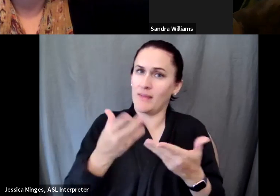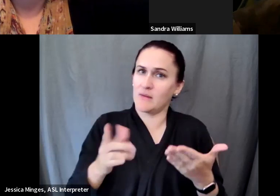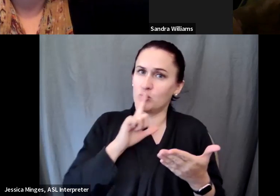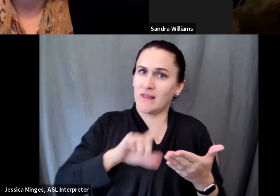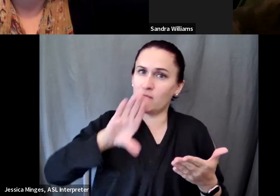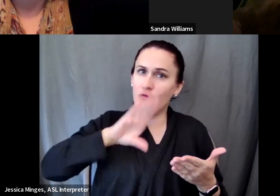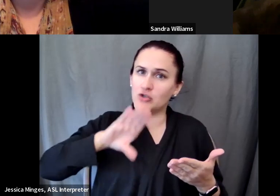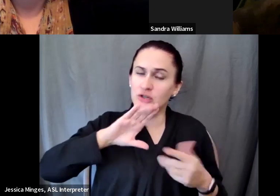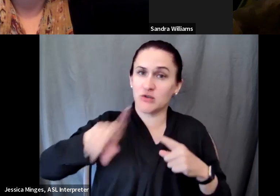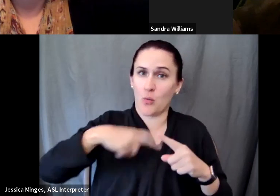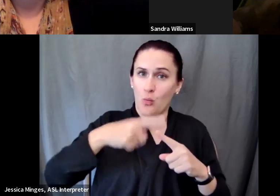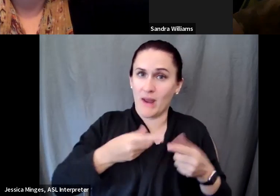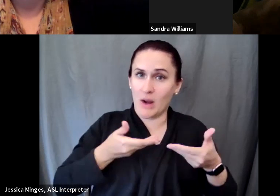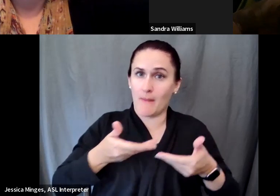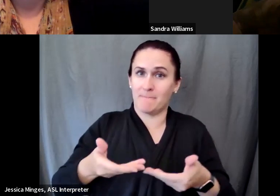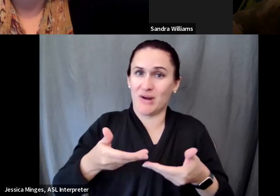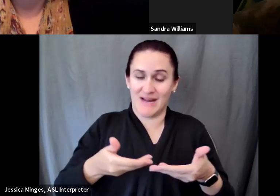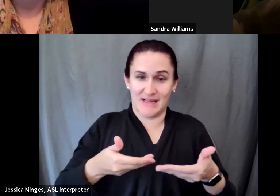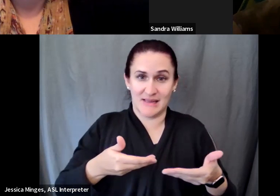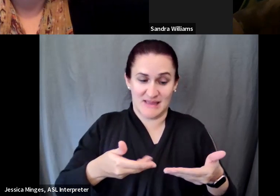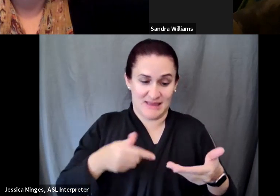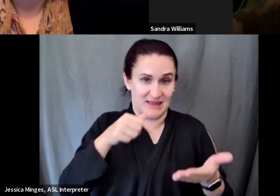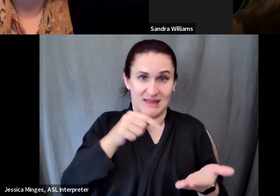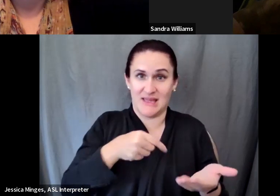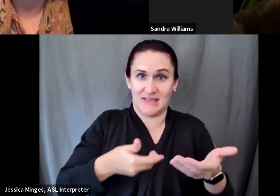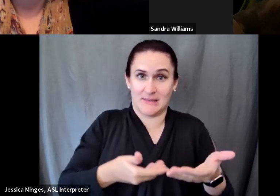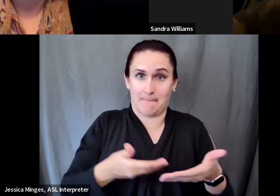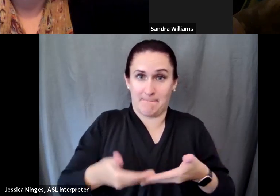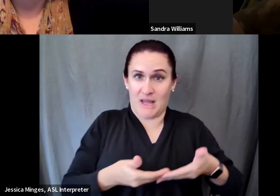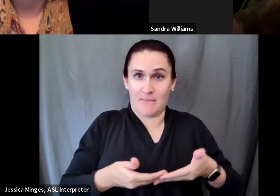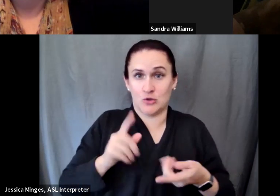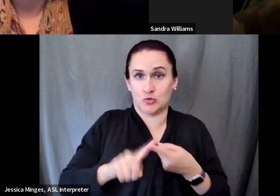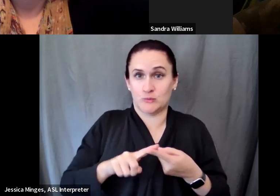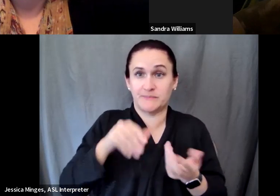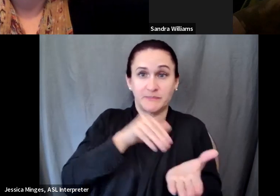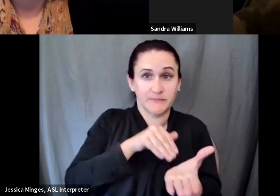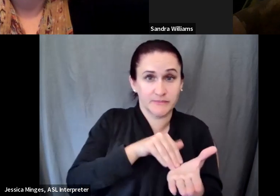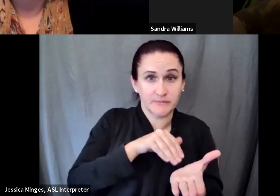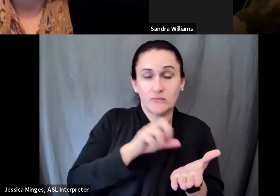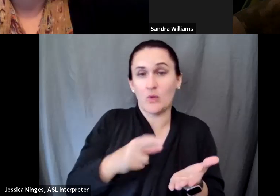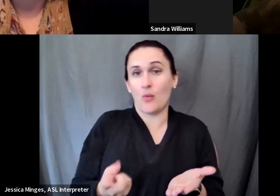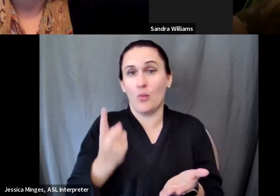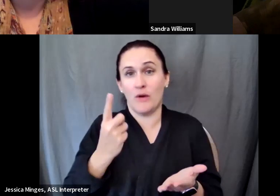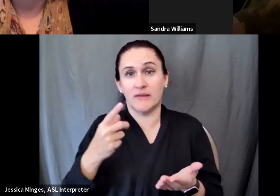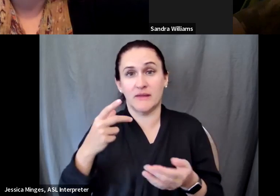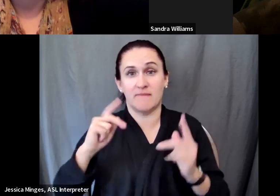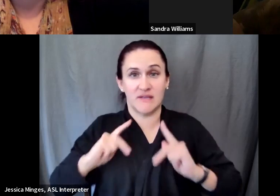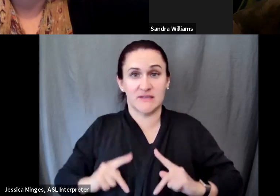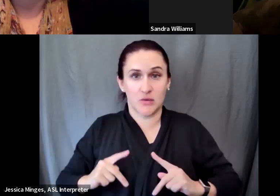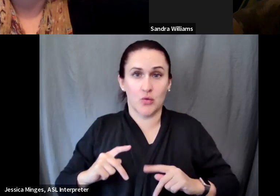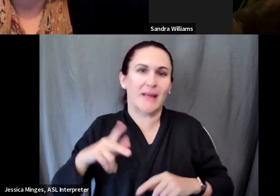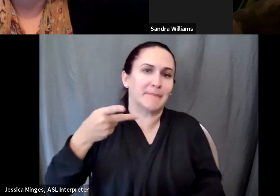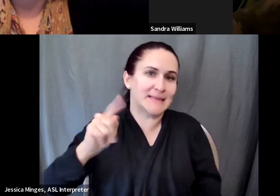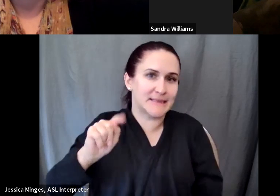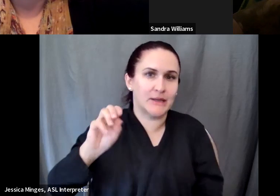frustrating is when I would bring this baby into a doctor or to one of the physical or occupational